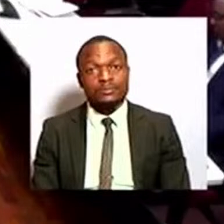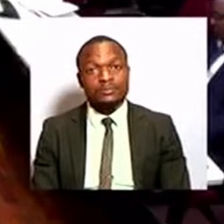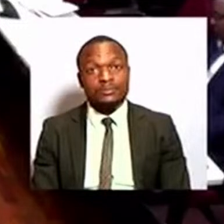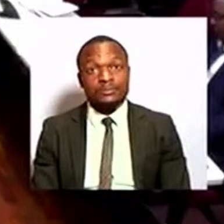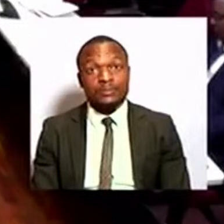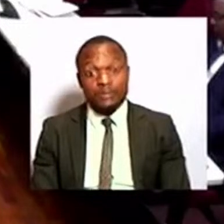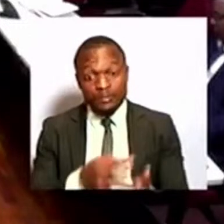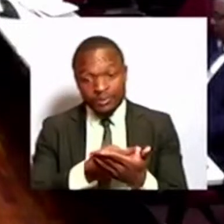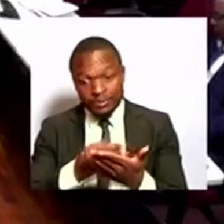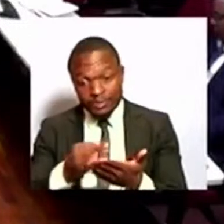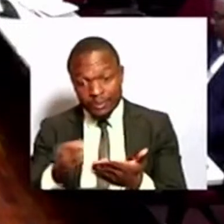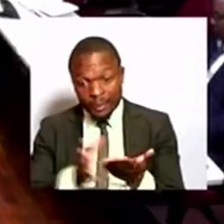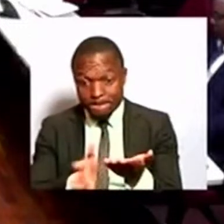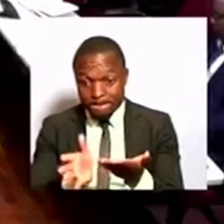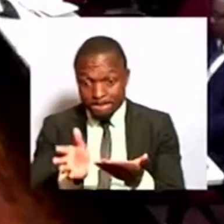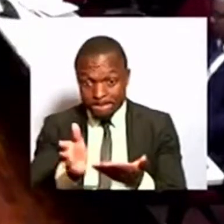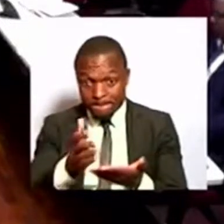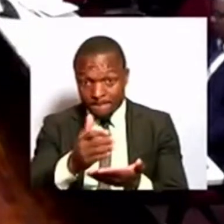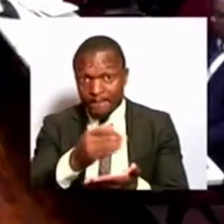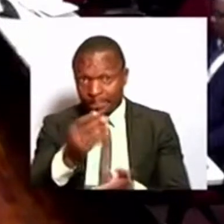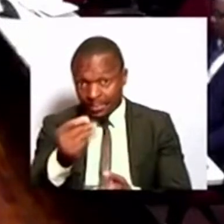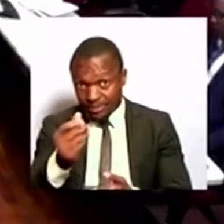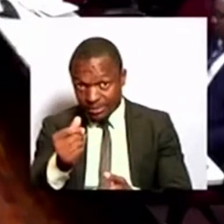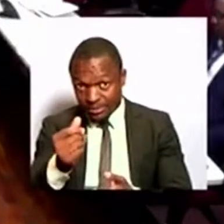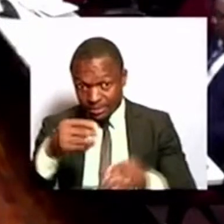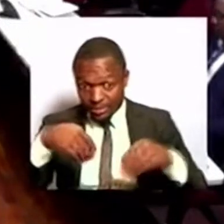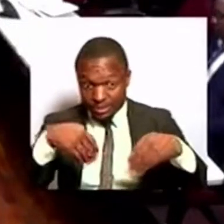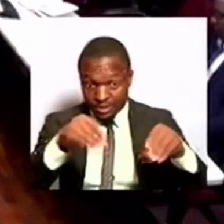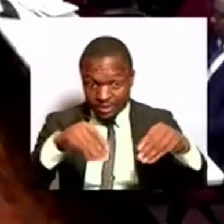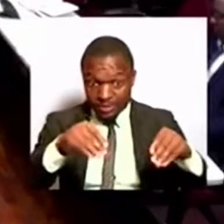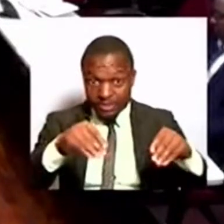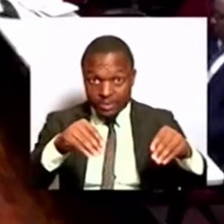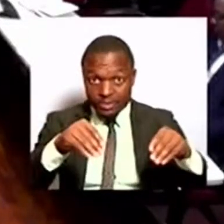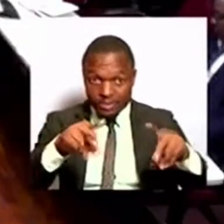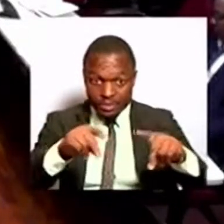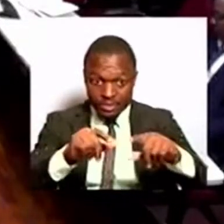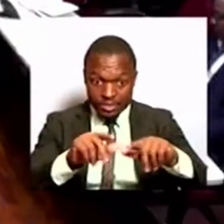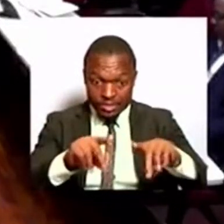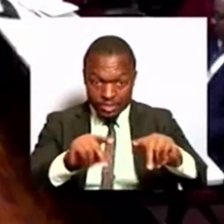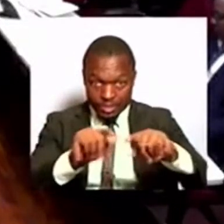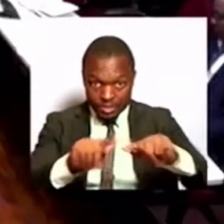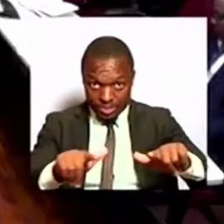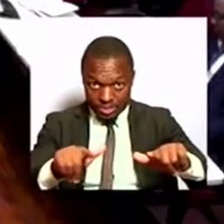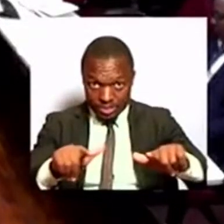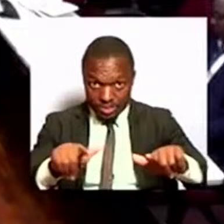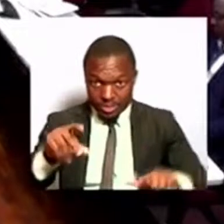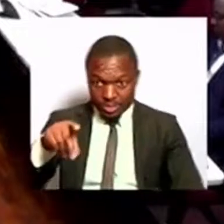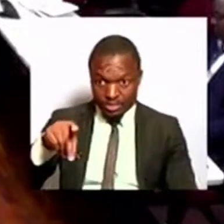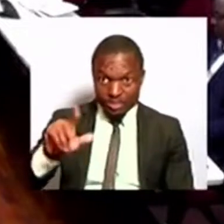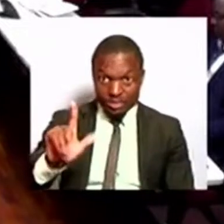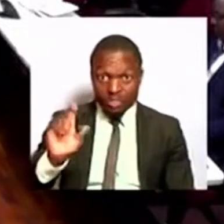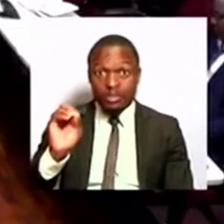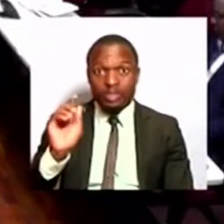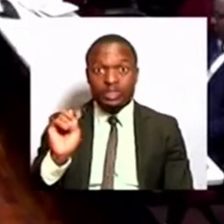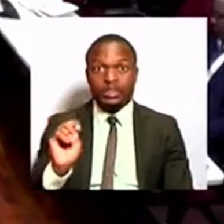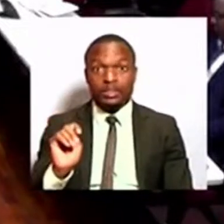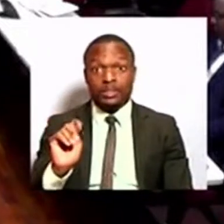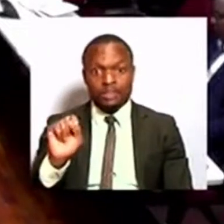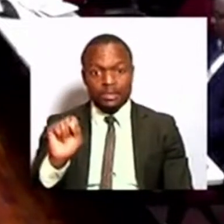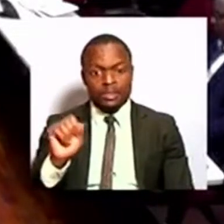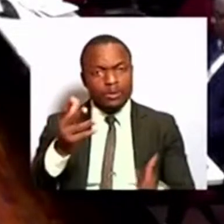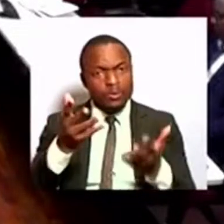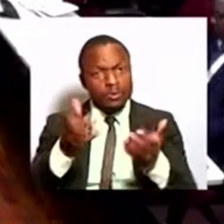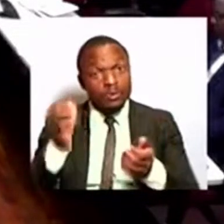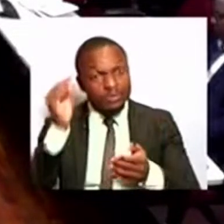on failure to collect revenue from sale of plots. I wanted to know what